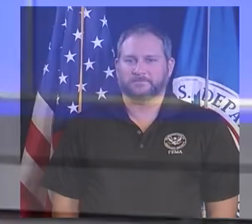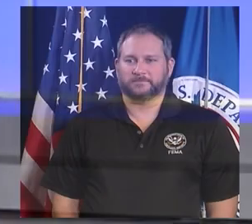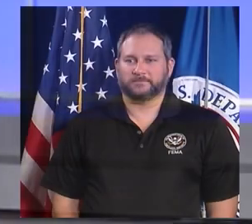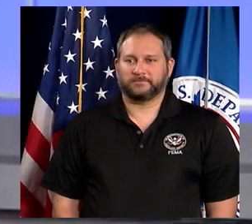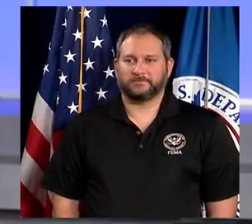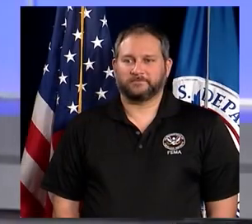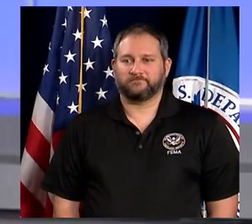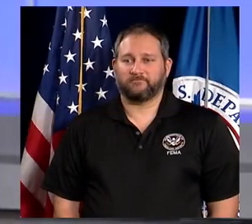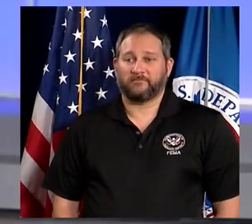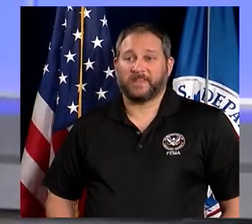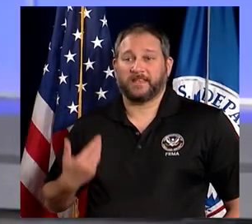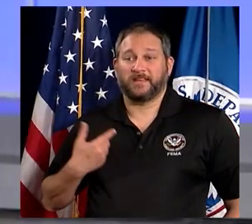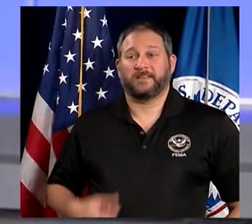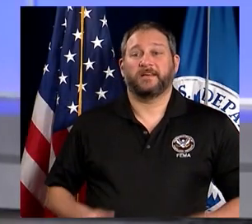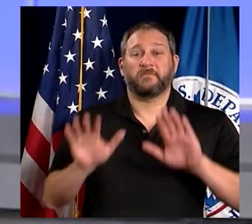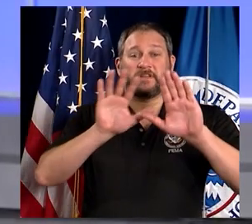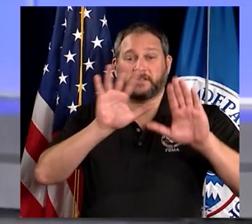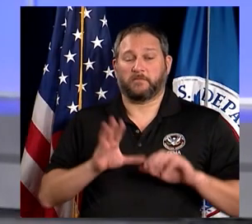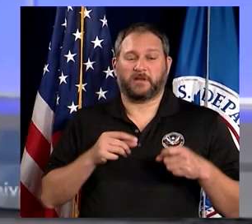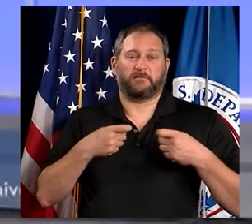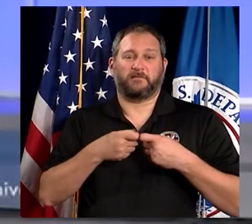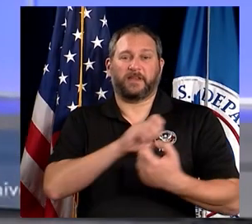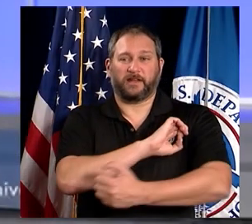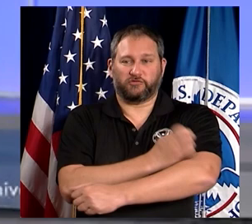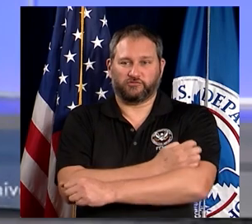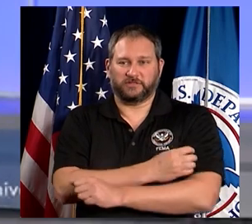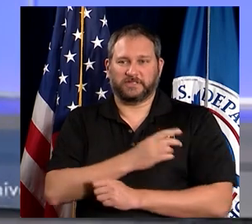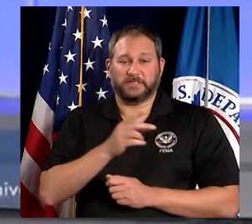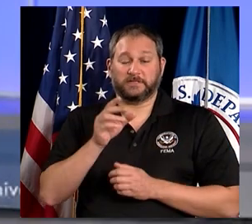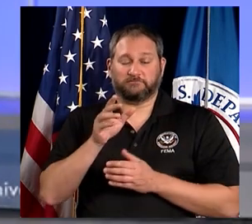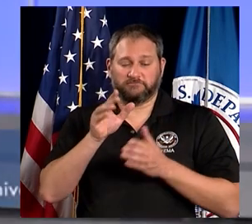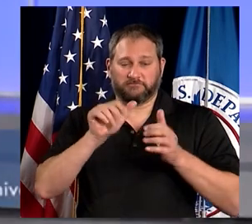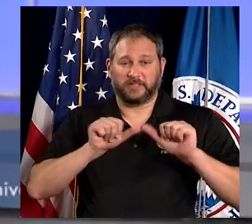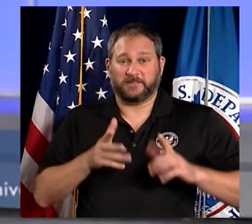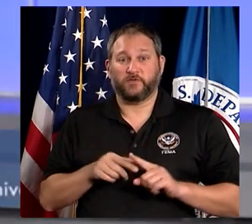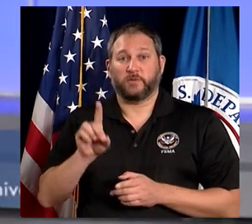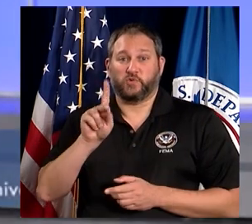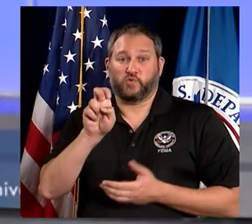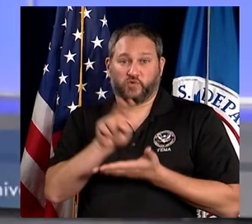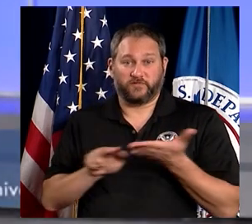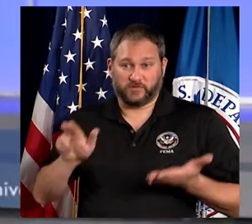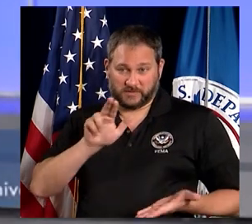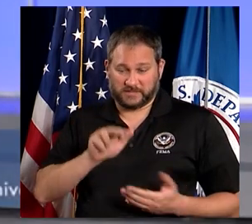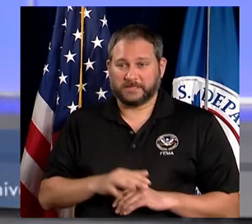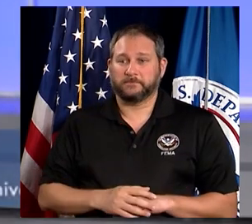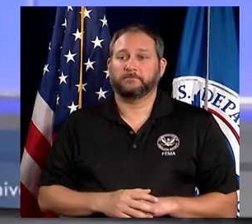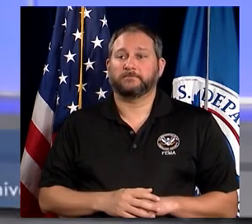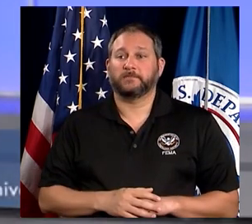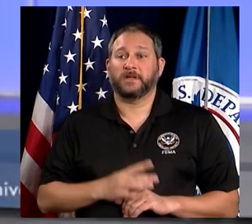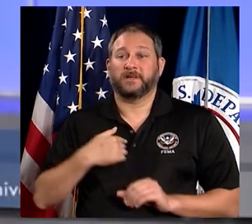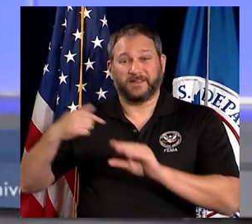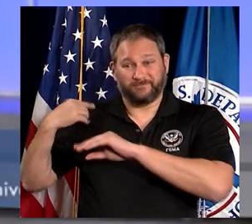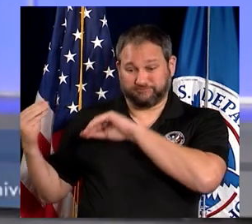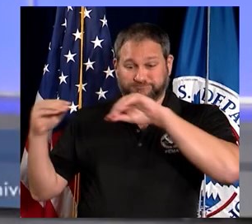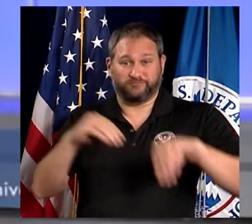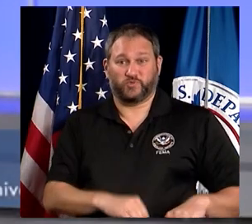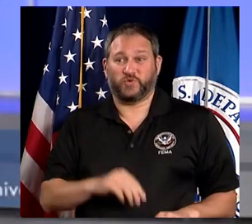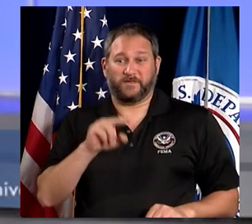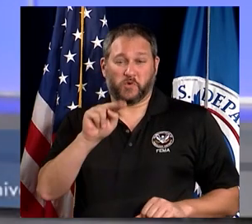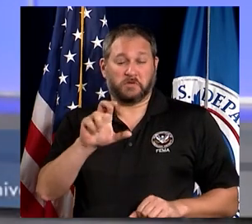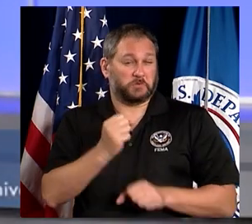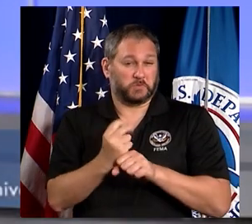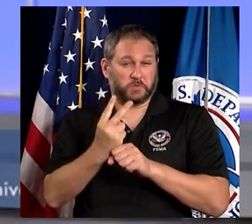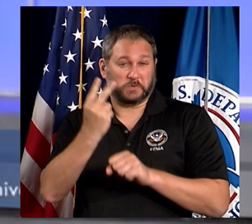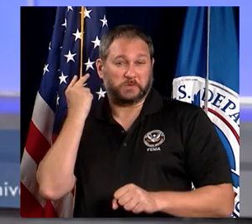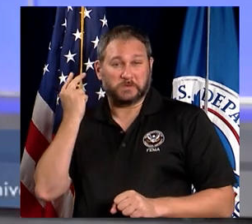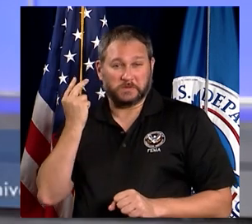I'm a climate and energy researcher at Duke University. Since I moved to North Carolina just about 2 years ago,